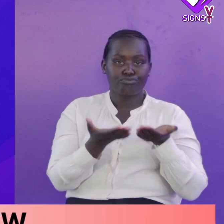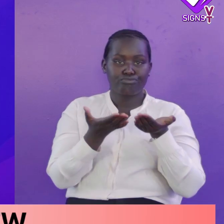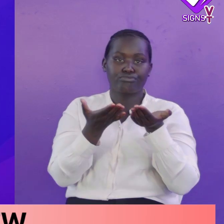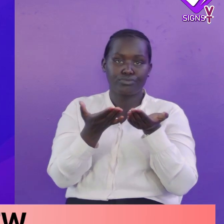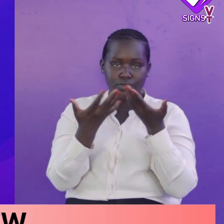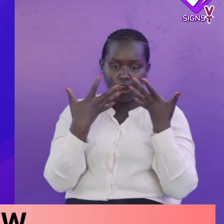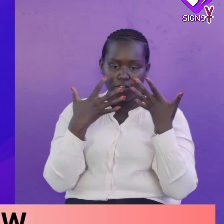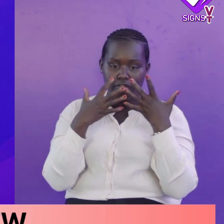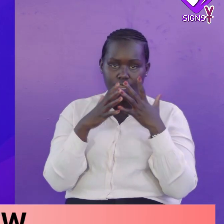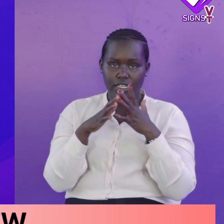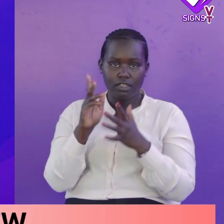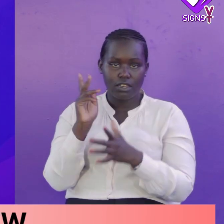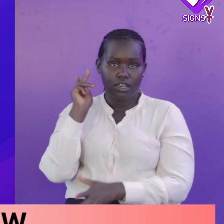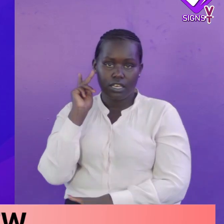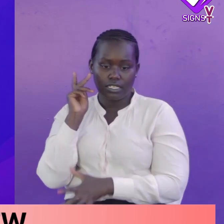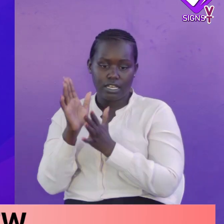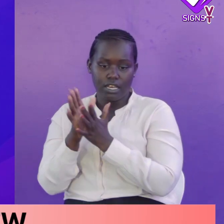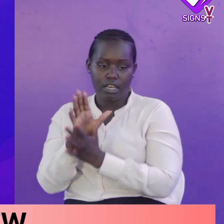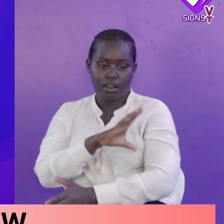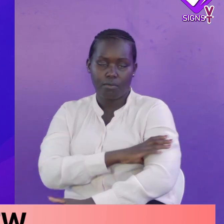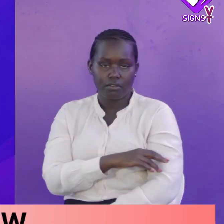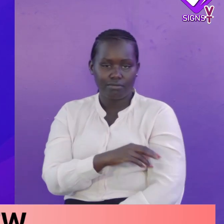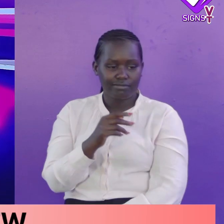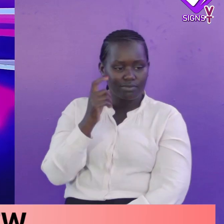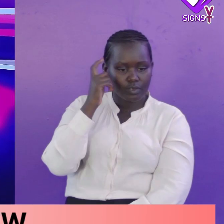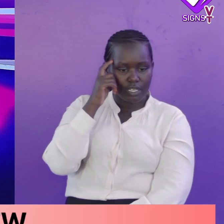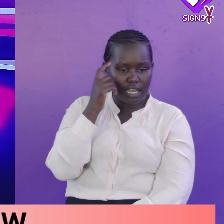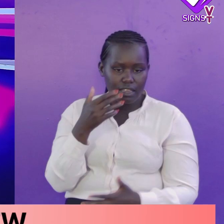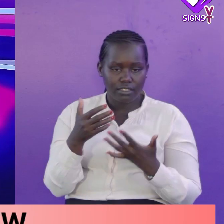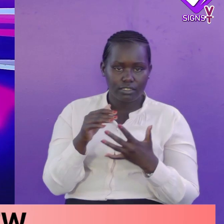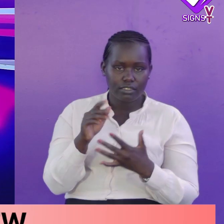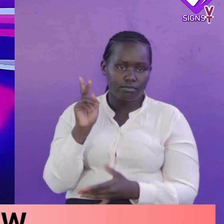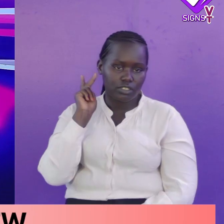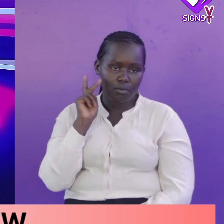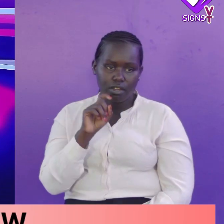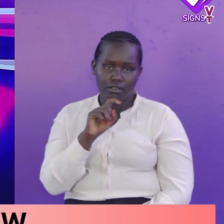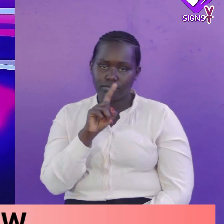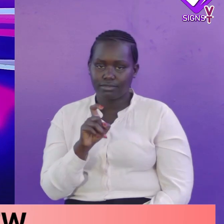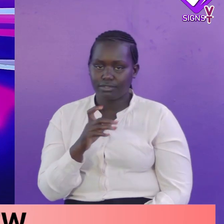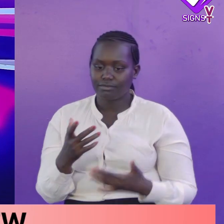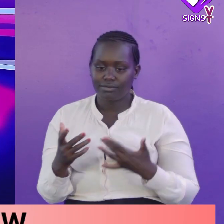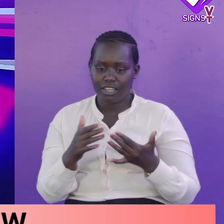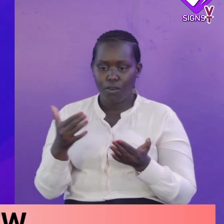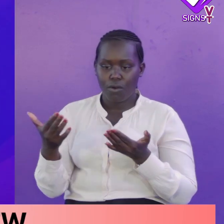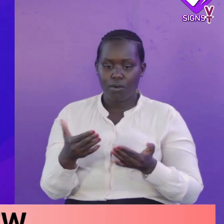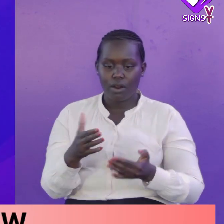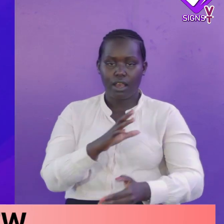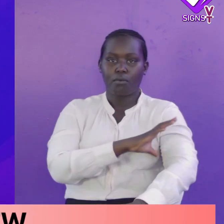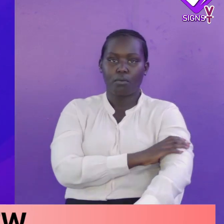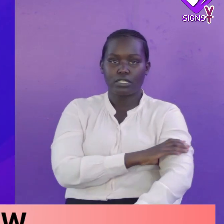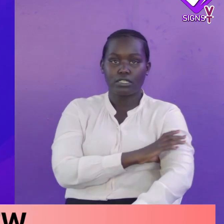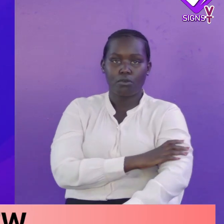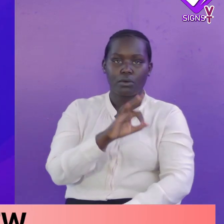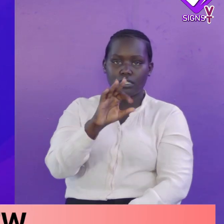Shabana FC versus Bomet, I see Shabana. I think Shabana will be too strong for them. Shabana will welcome Bomet. So Bomet